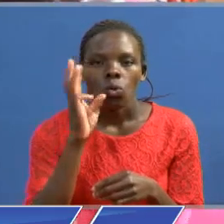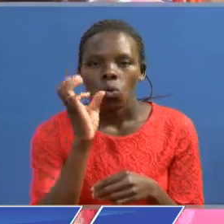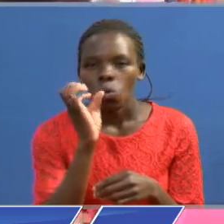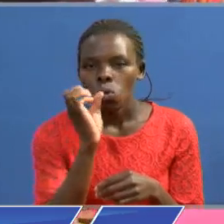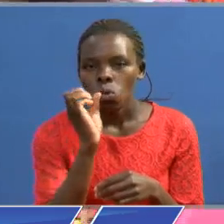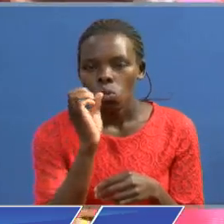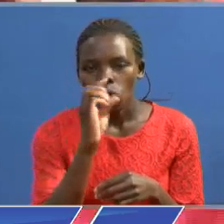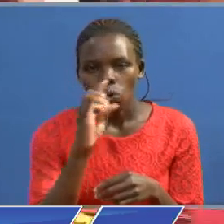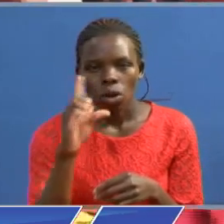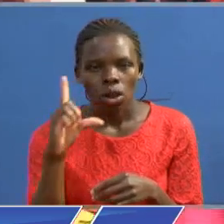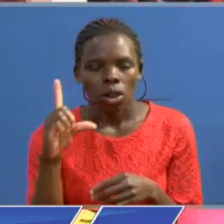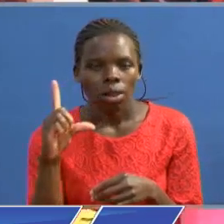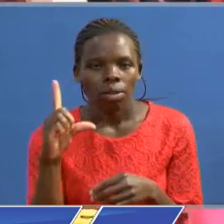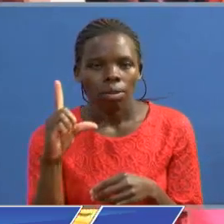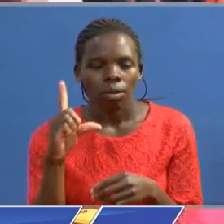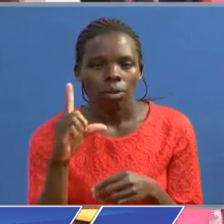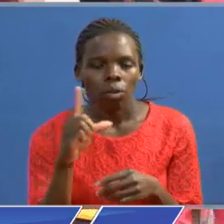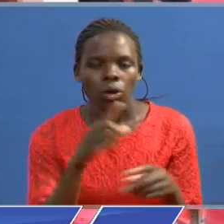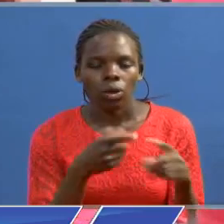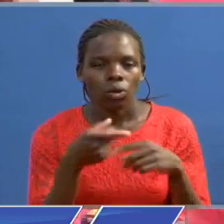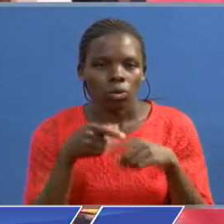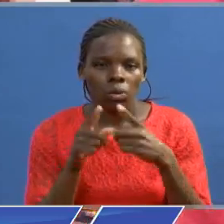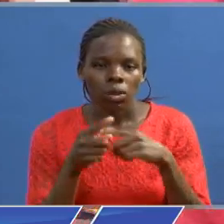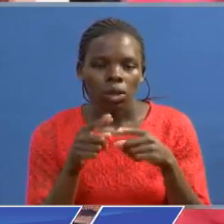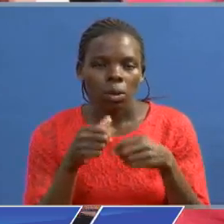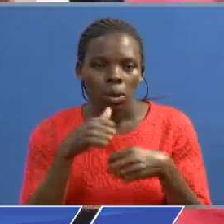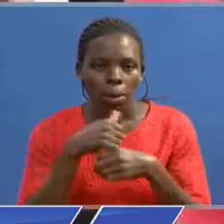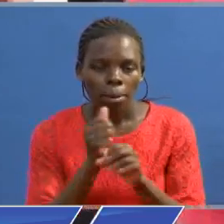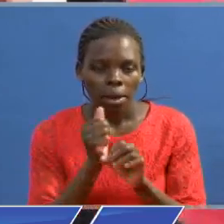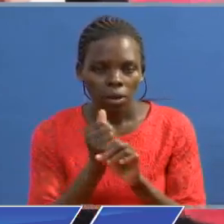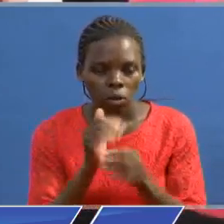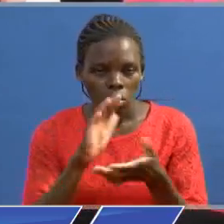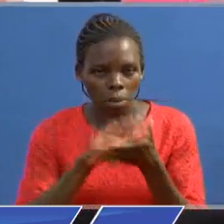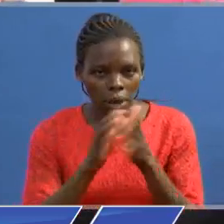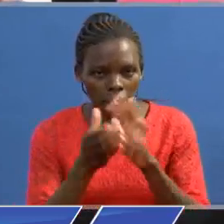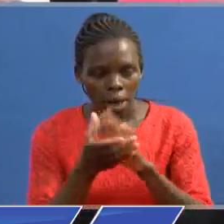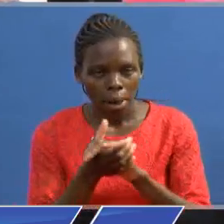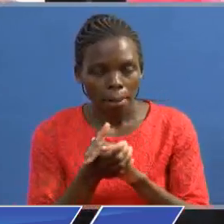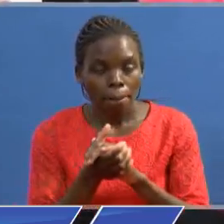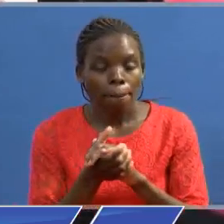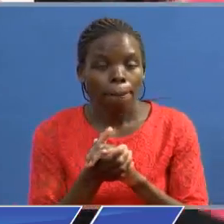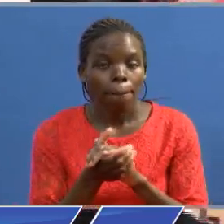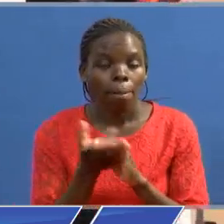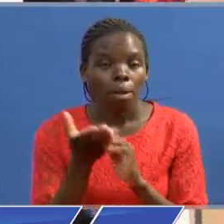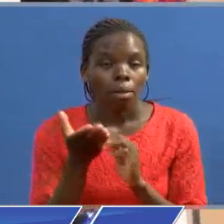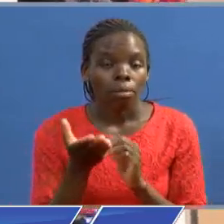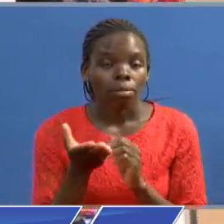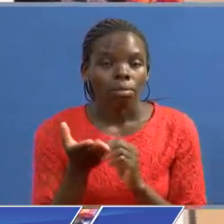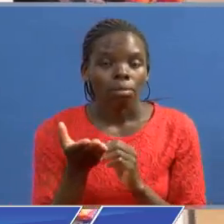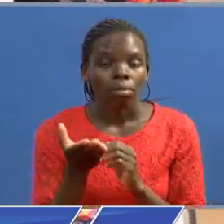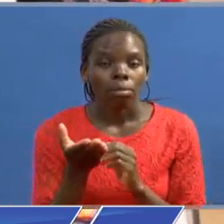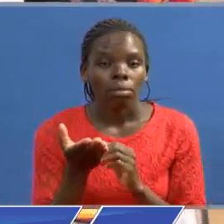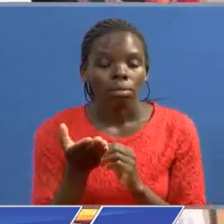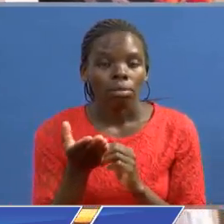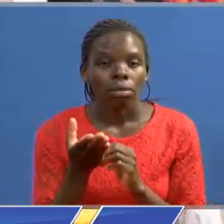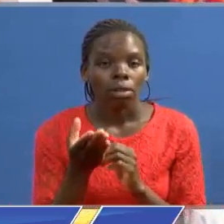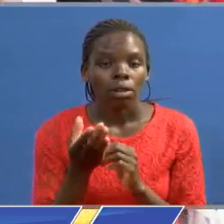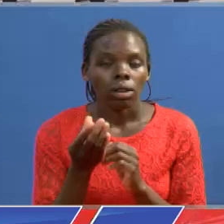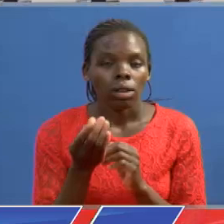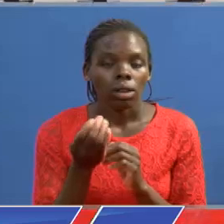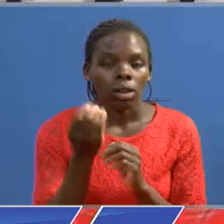wool. We do spin it and then we make it to become the yarn. This is the dyed